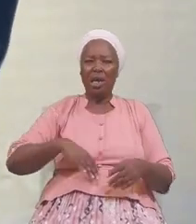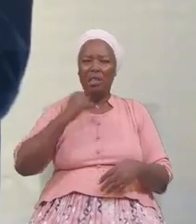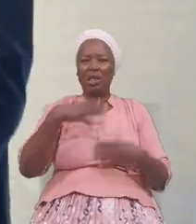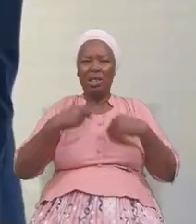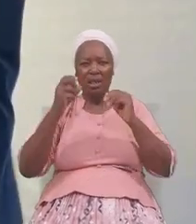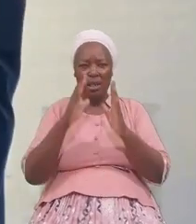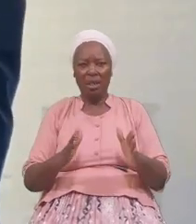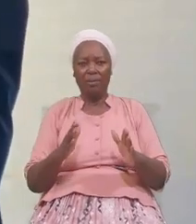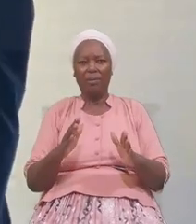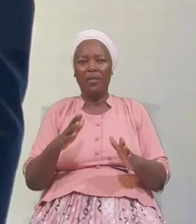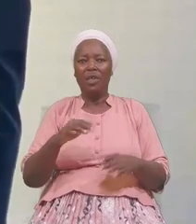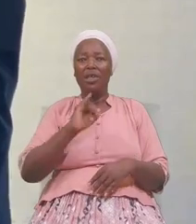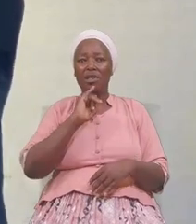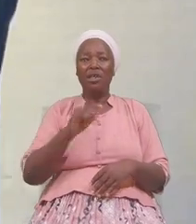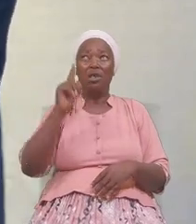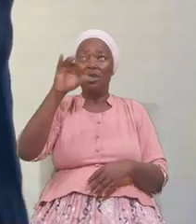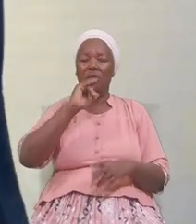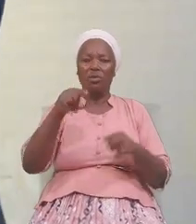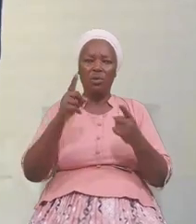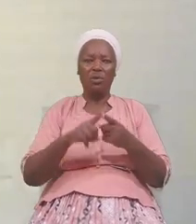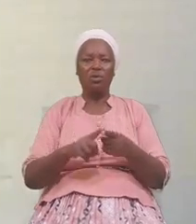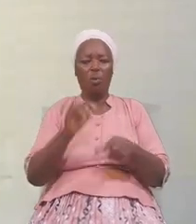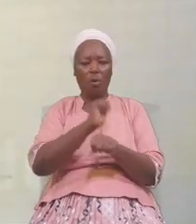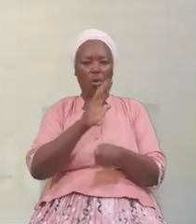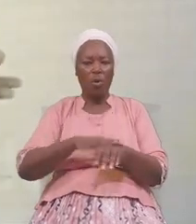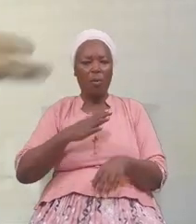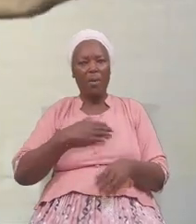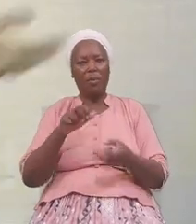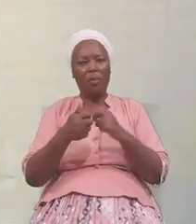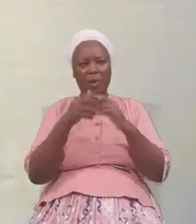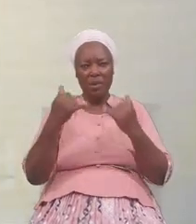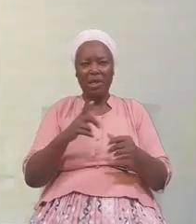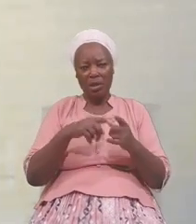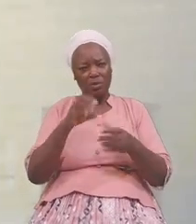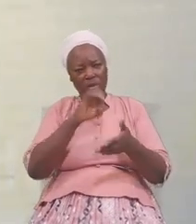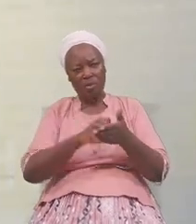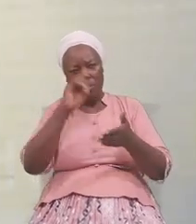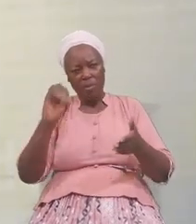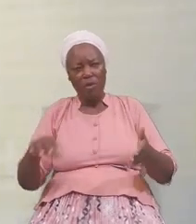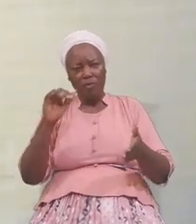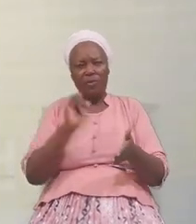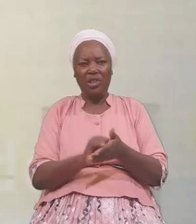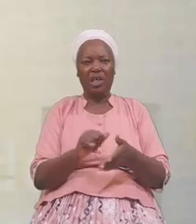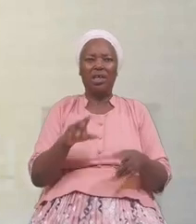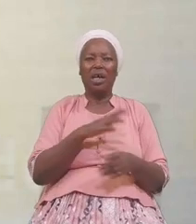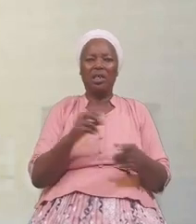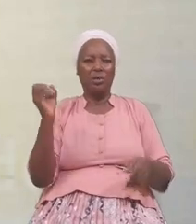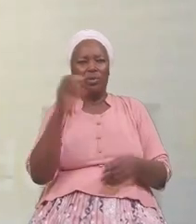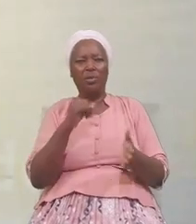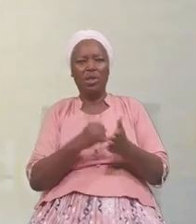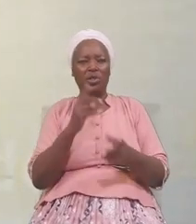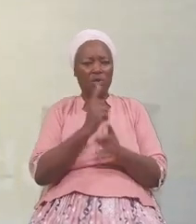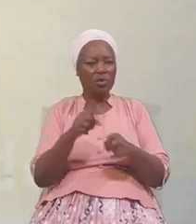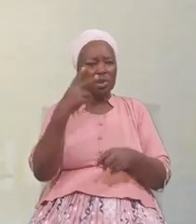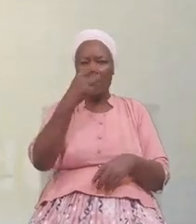healer is going to deal with my problem now. And then you take that away, and he casting away his